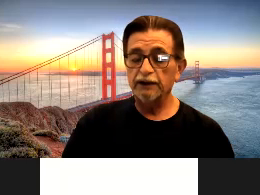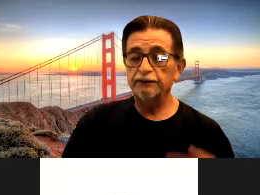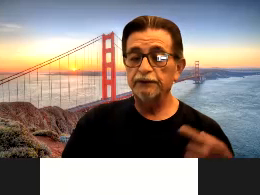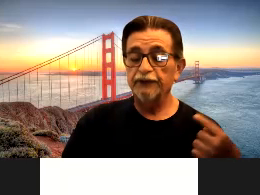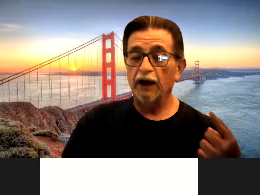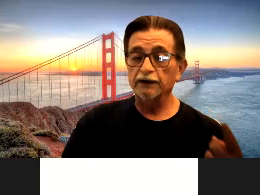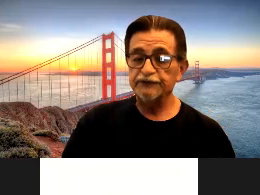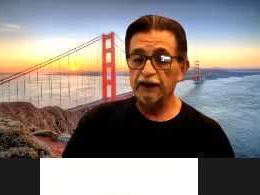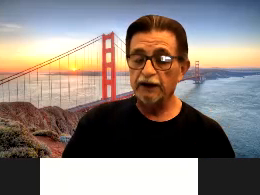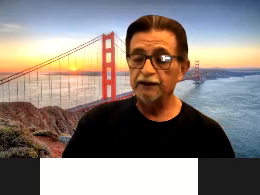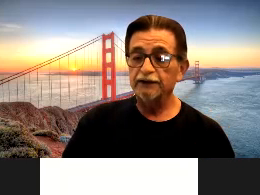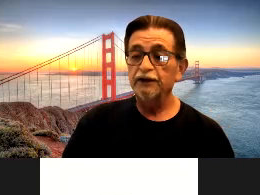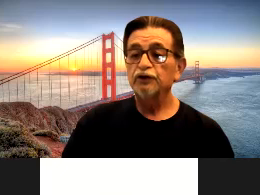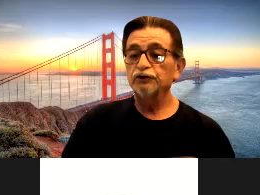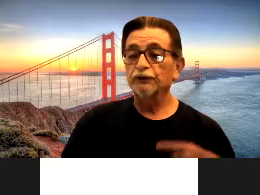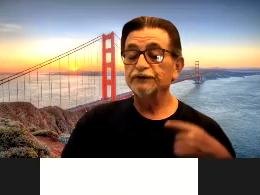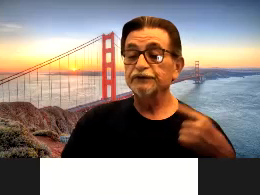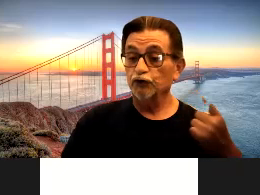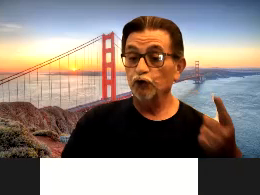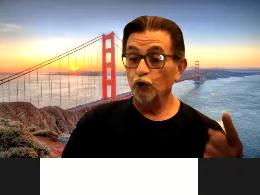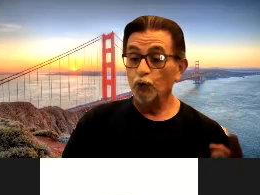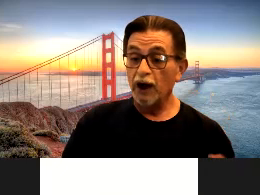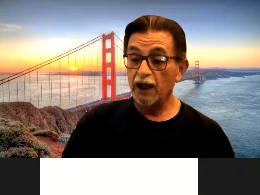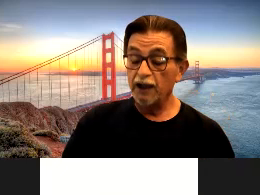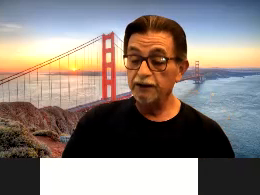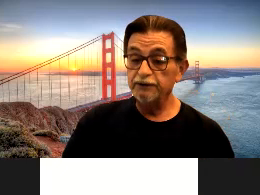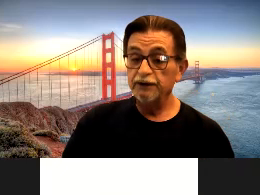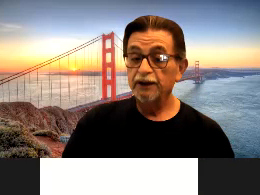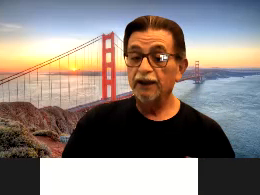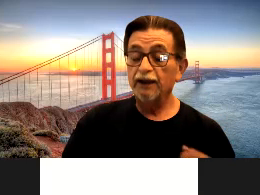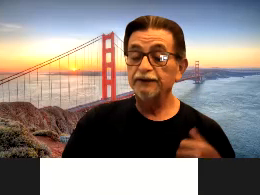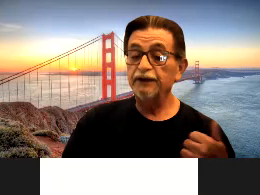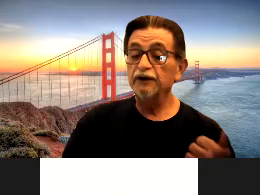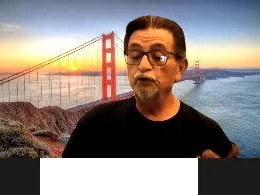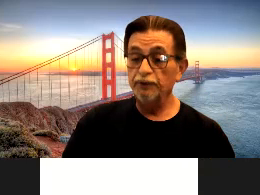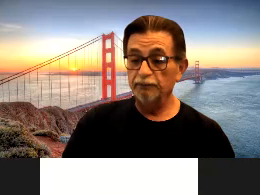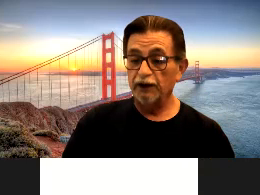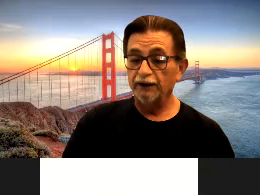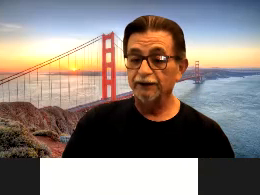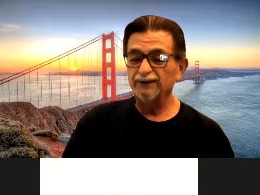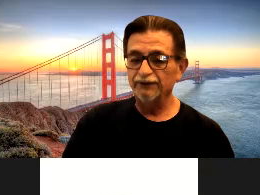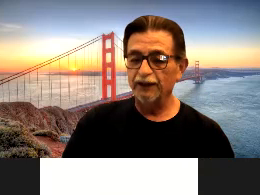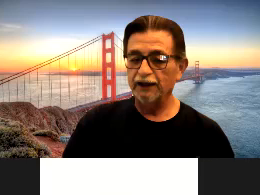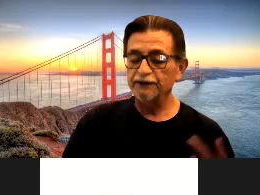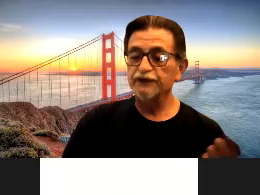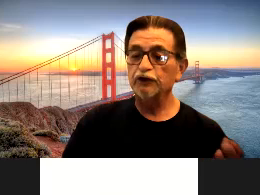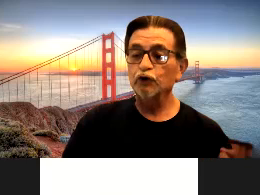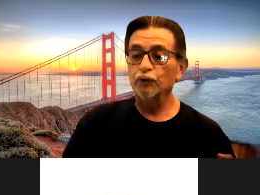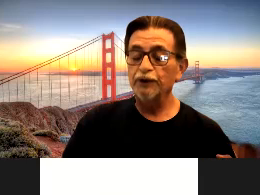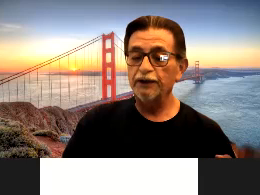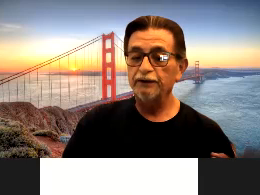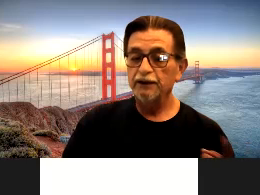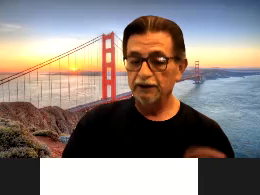calcium ion, the oxide ion, notice the chloride and the aluminum ion. Okay, I didn't